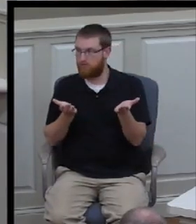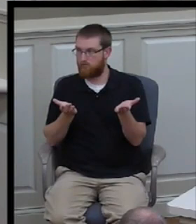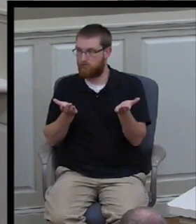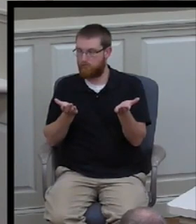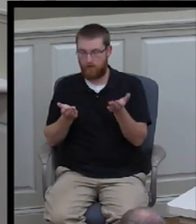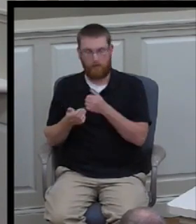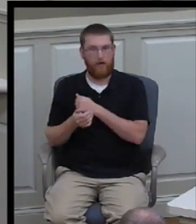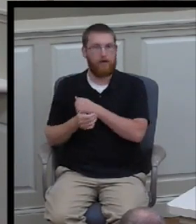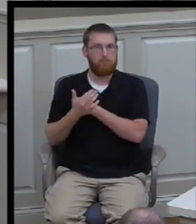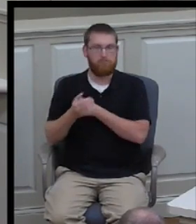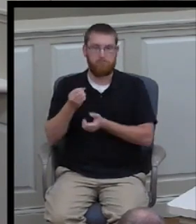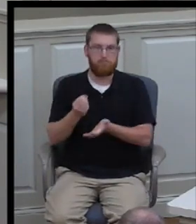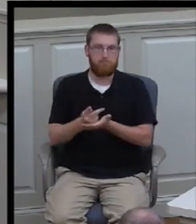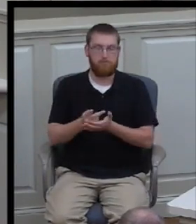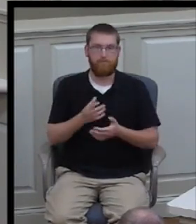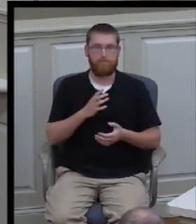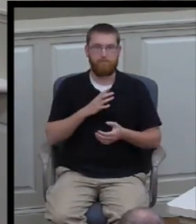I'll move to accept